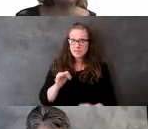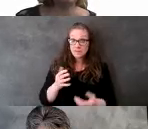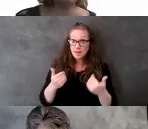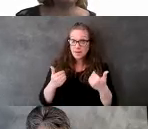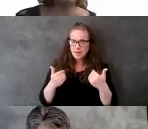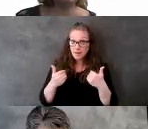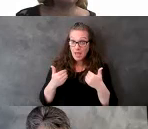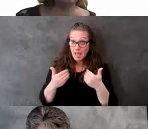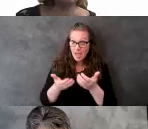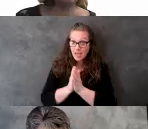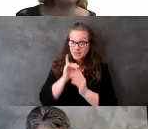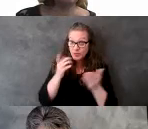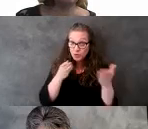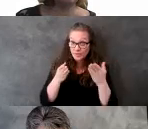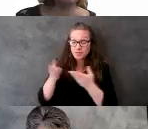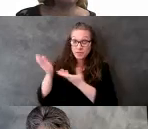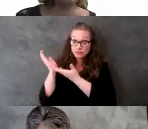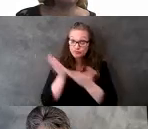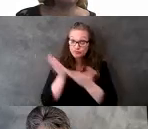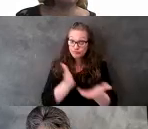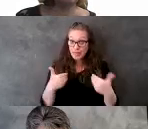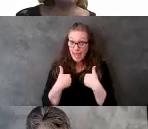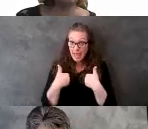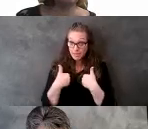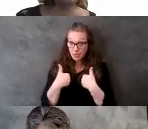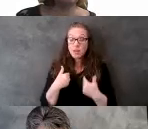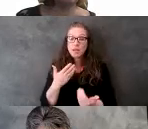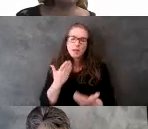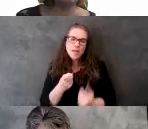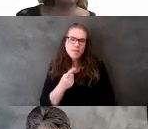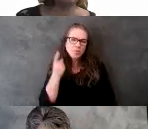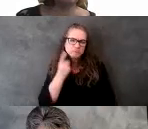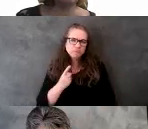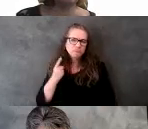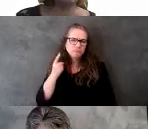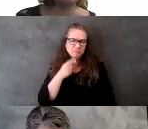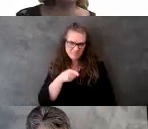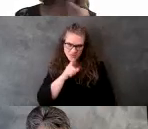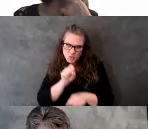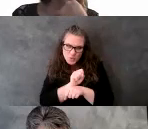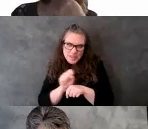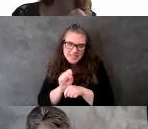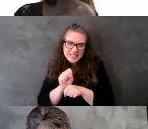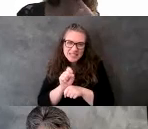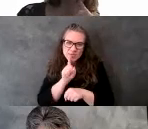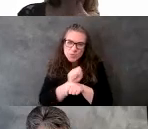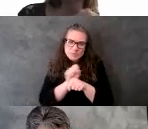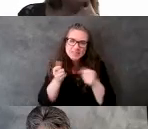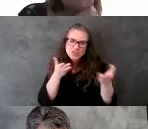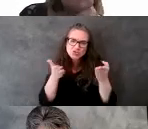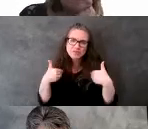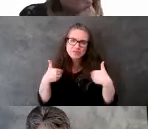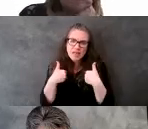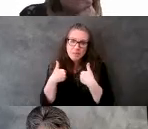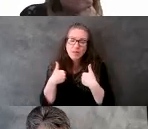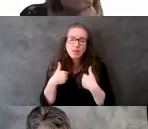them, you may wonder, is this really a service animal? You can usually